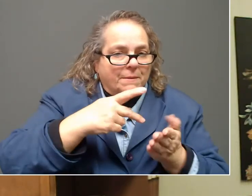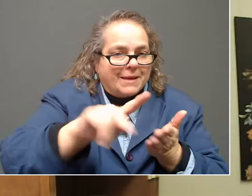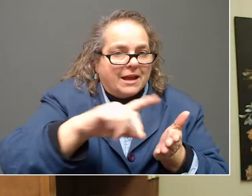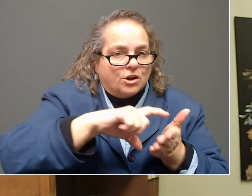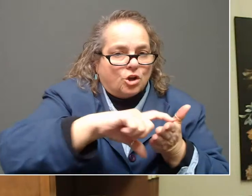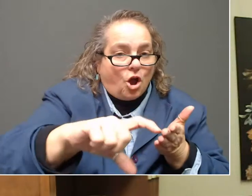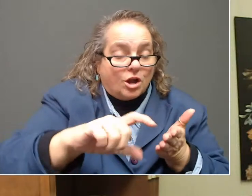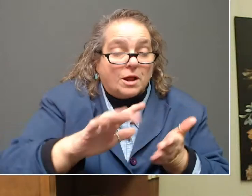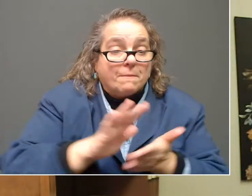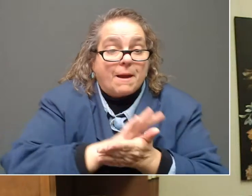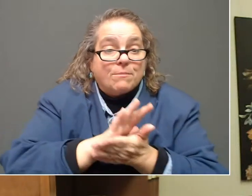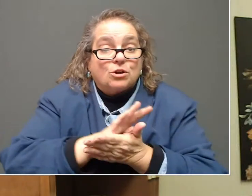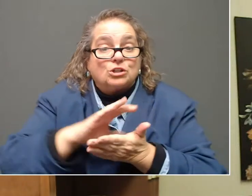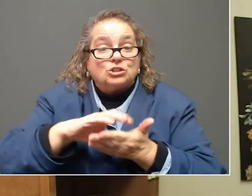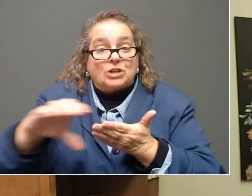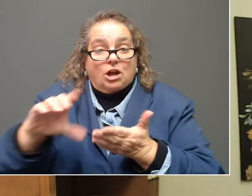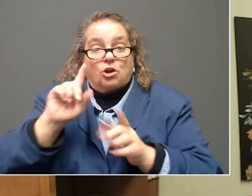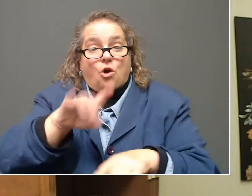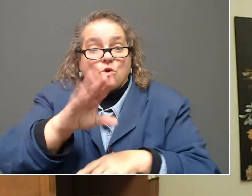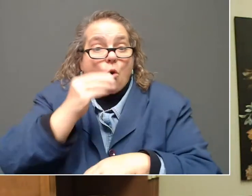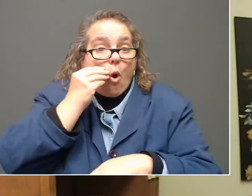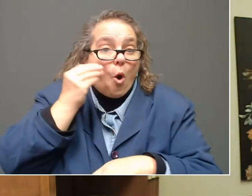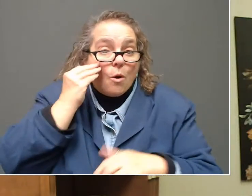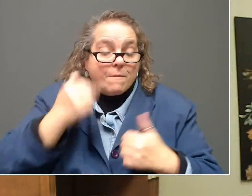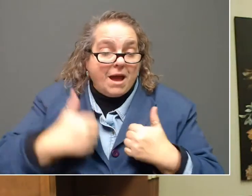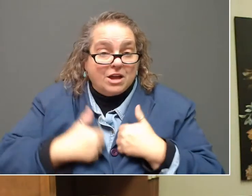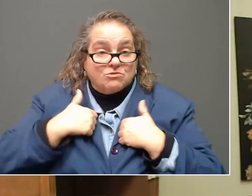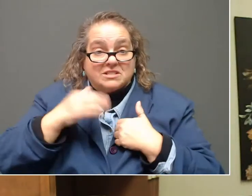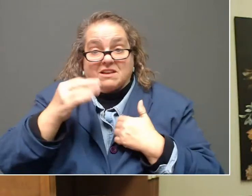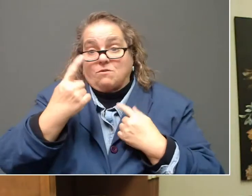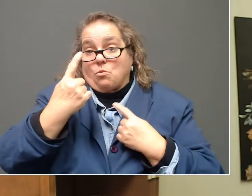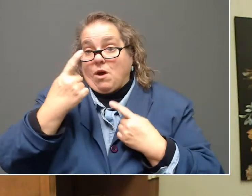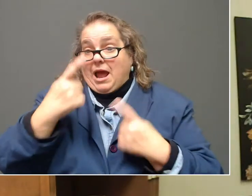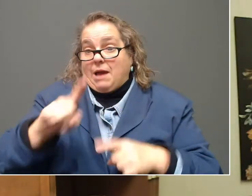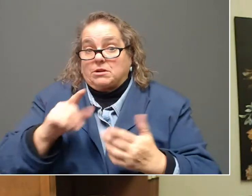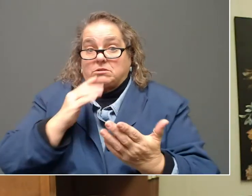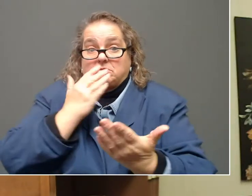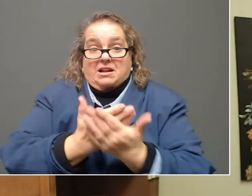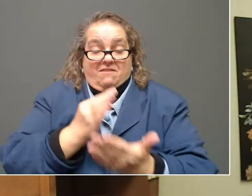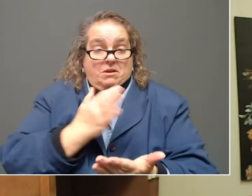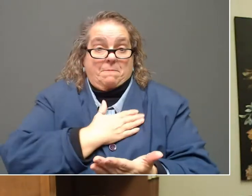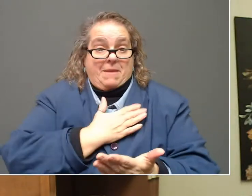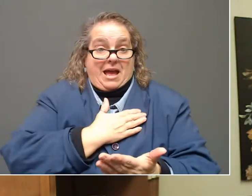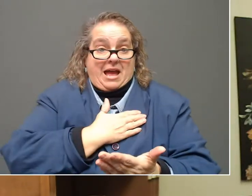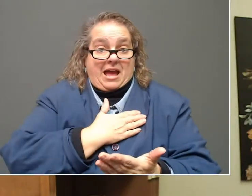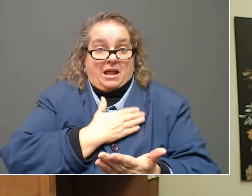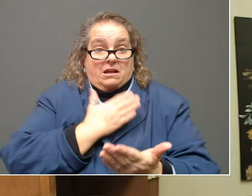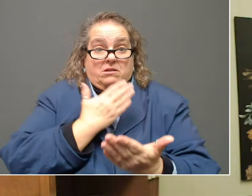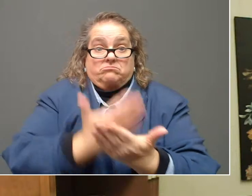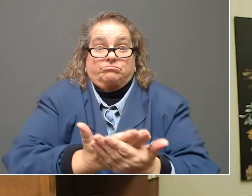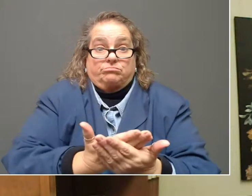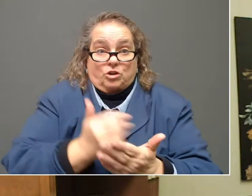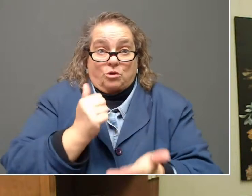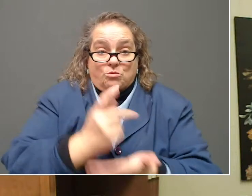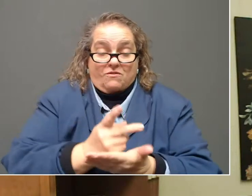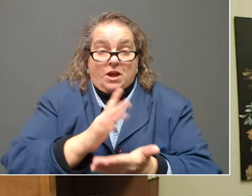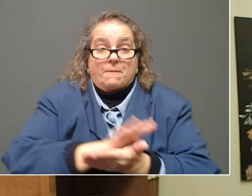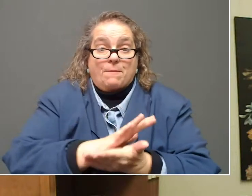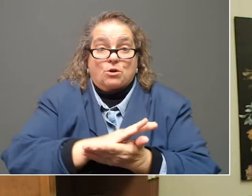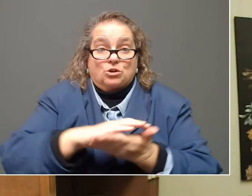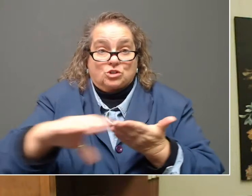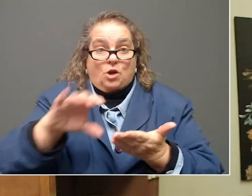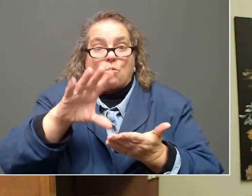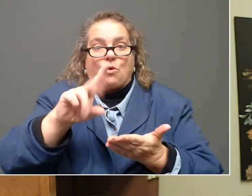answer questions from your background that would cause them to have their identity validated. So none of these claims that we have found so far